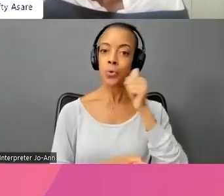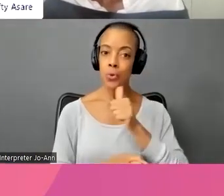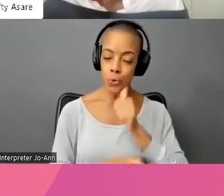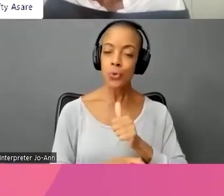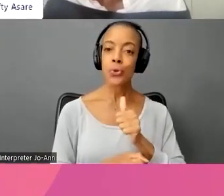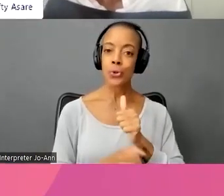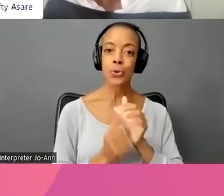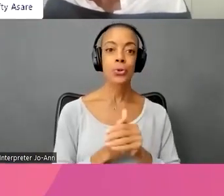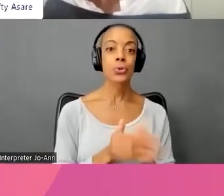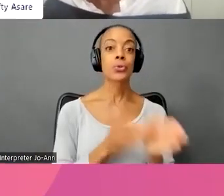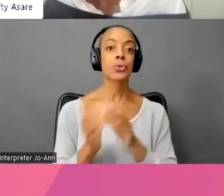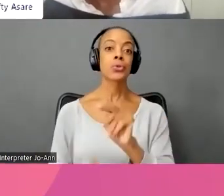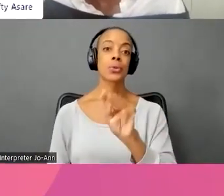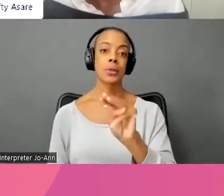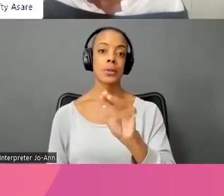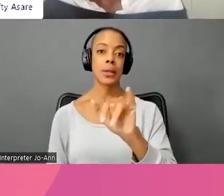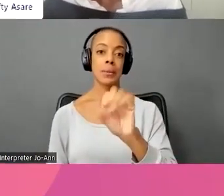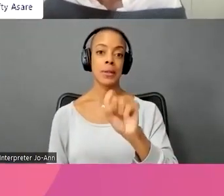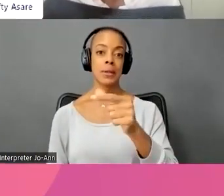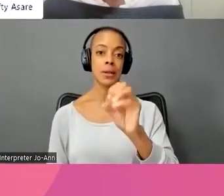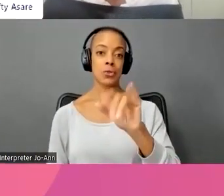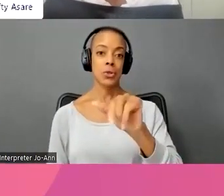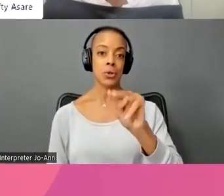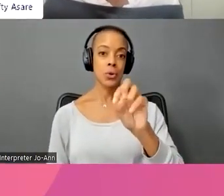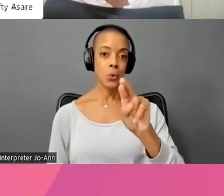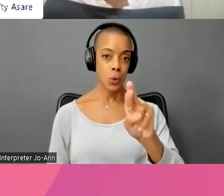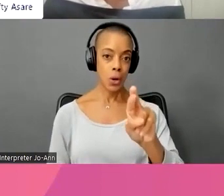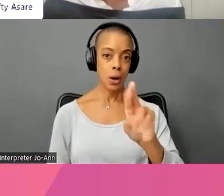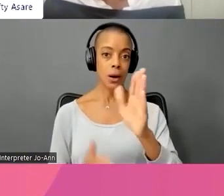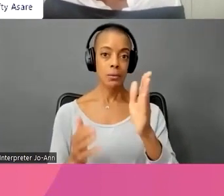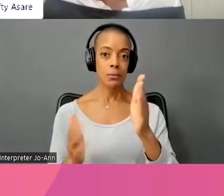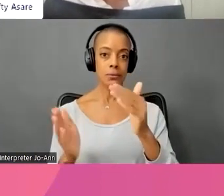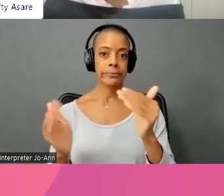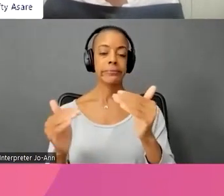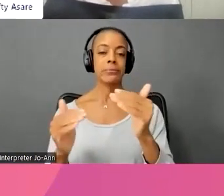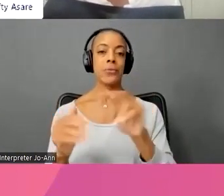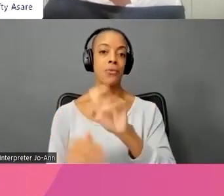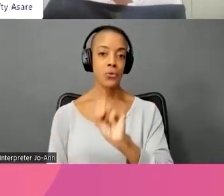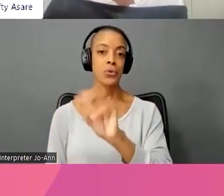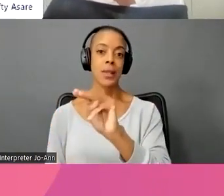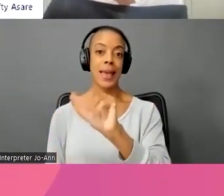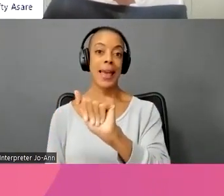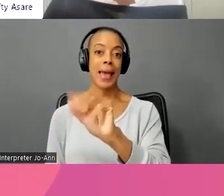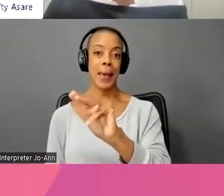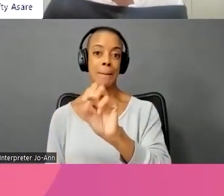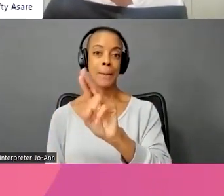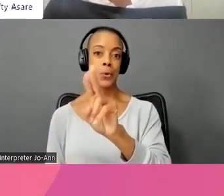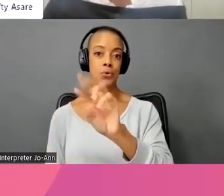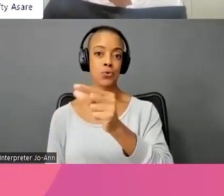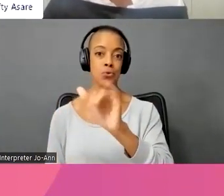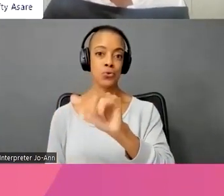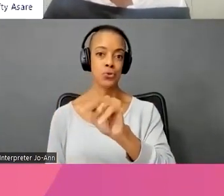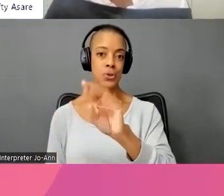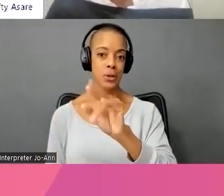then misogynoir versus amorginoir, where amorginoir would be to love, like, trust, have faith, believe in Black women